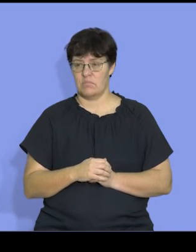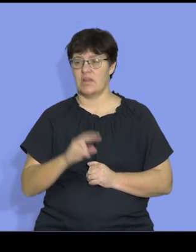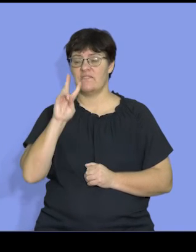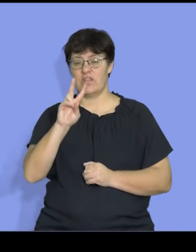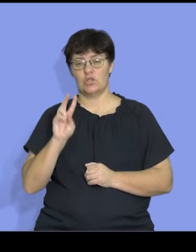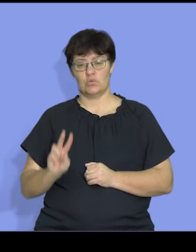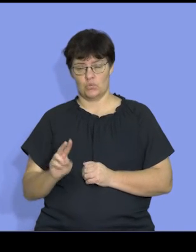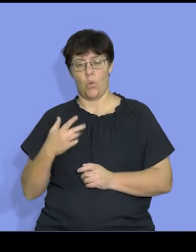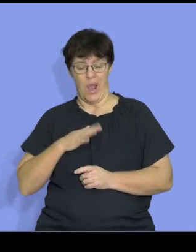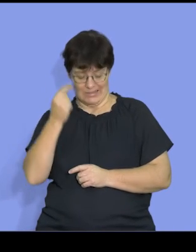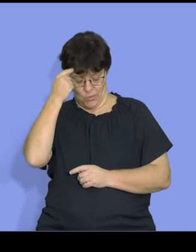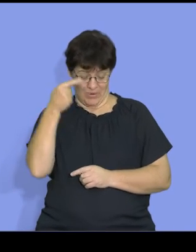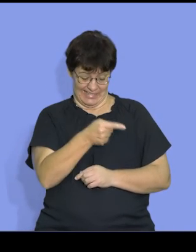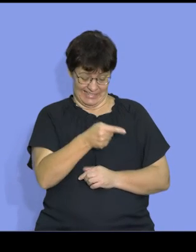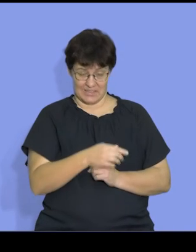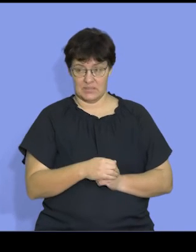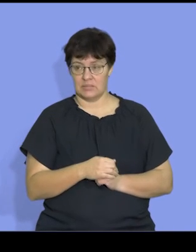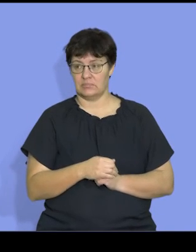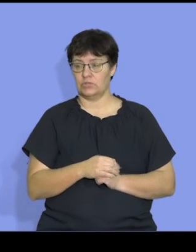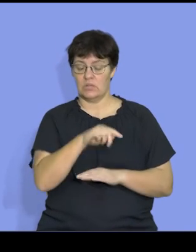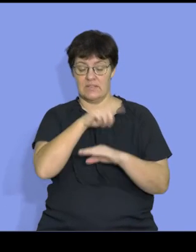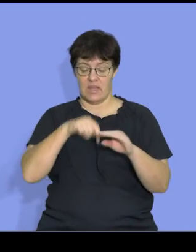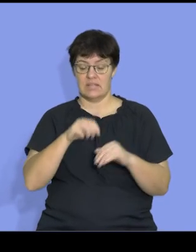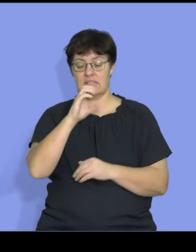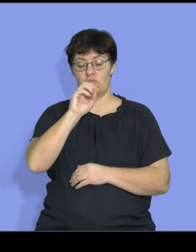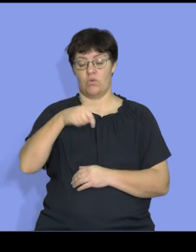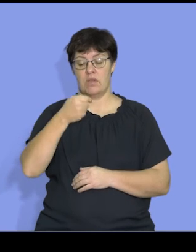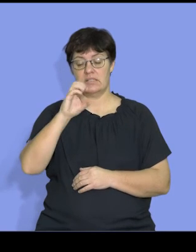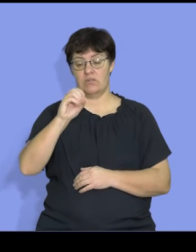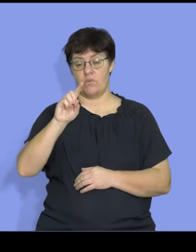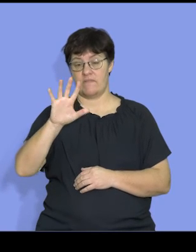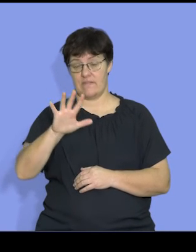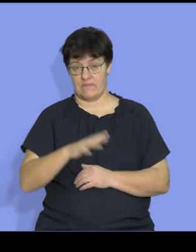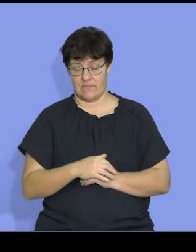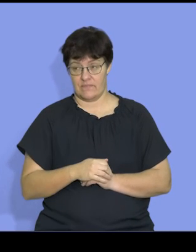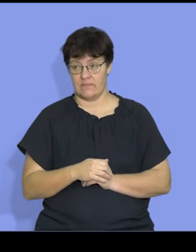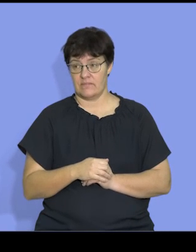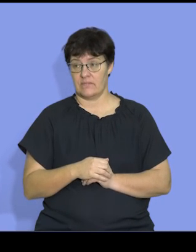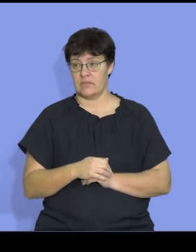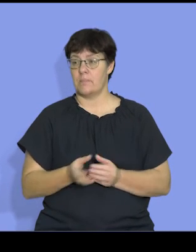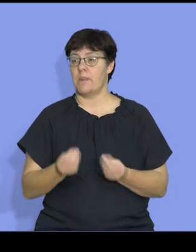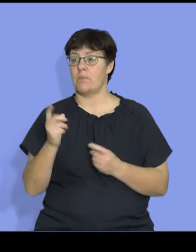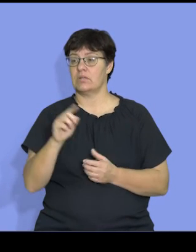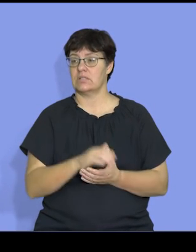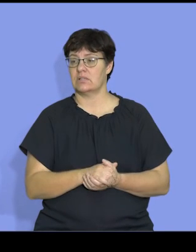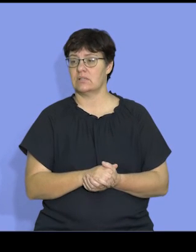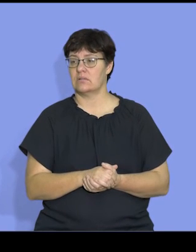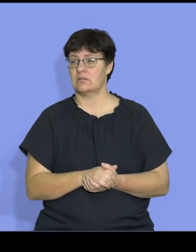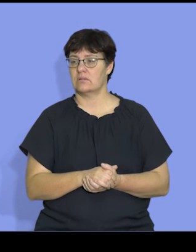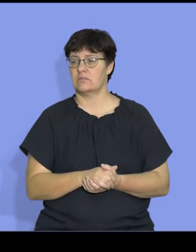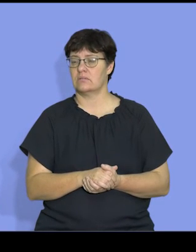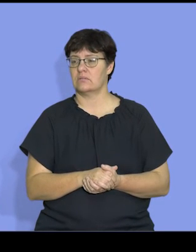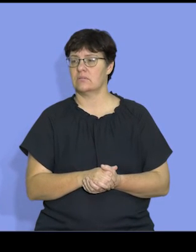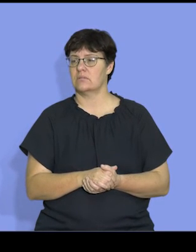the subject, okay? So we'll divide by 0,015, right? What do we get? We get,